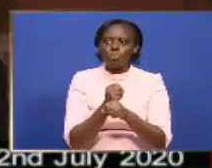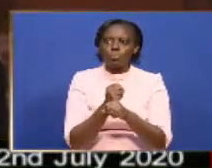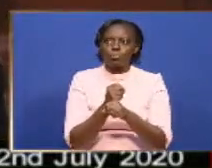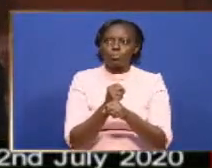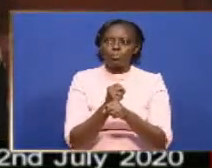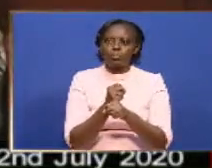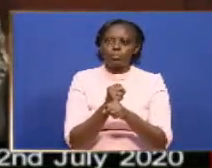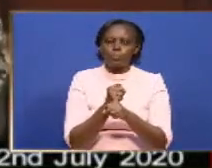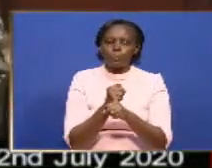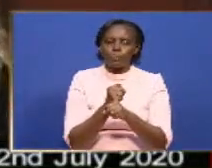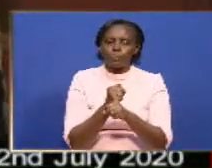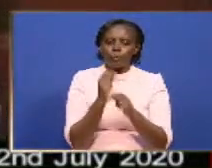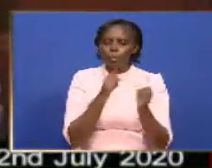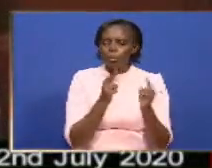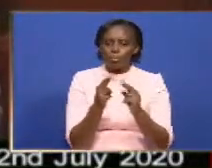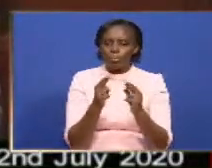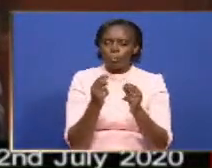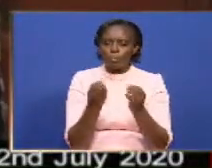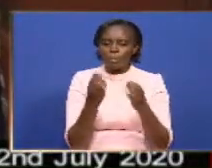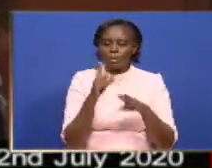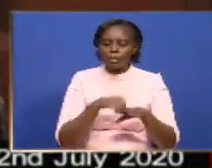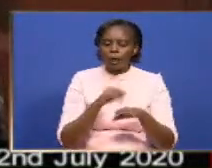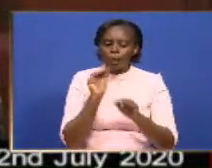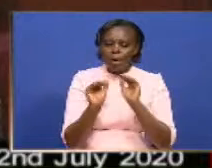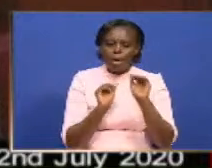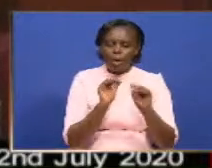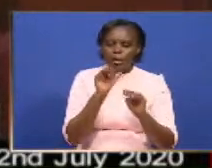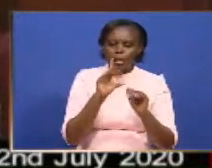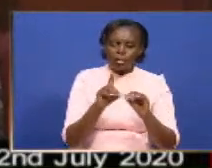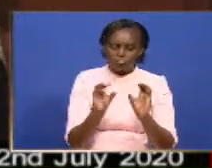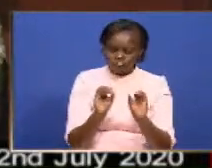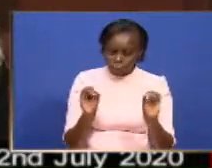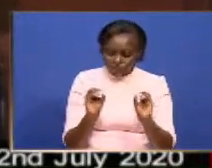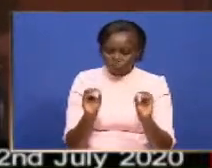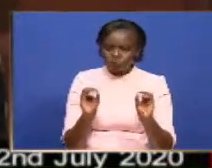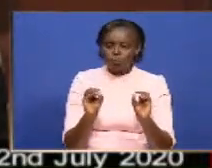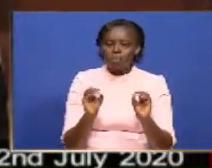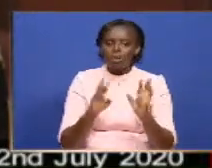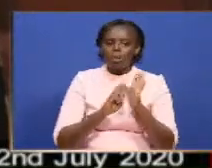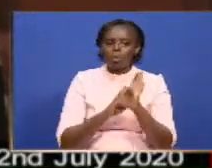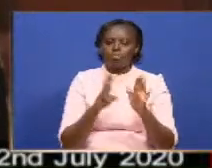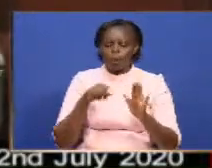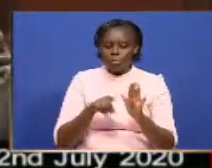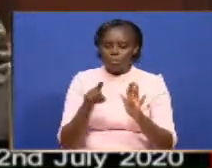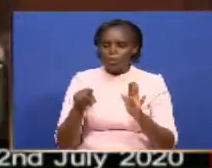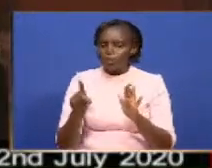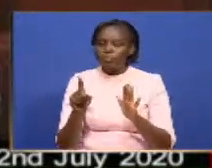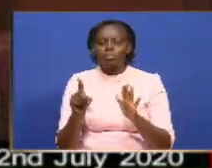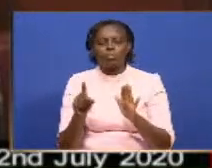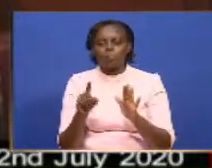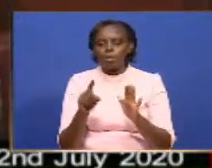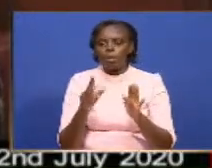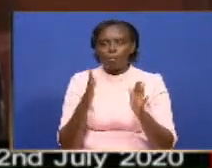labor, they usually most of the time not ask for their IDs. They just represent themselves, or whoever is present is